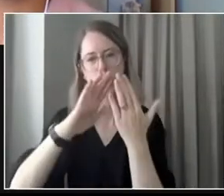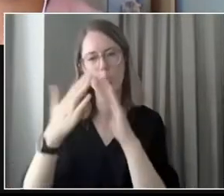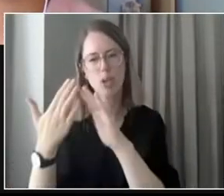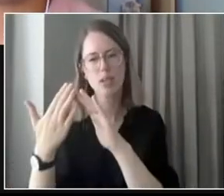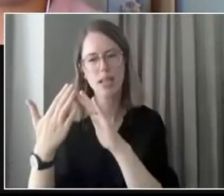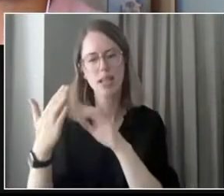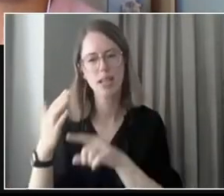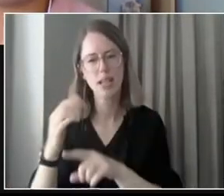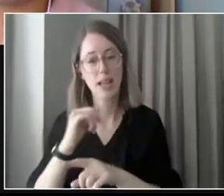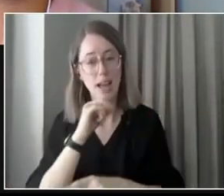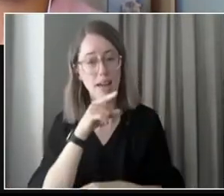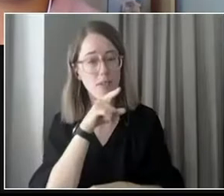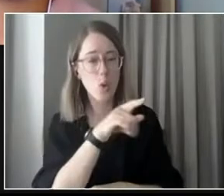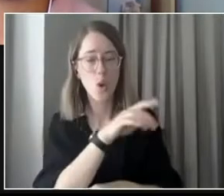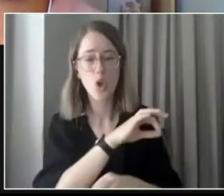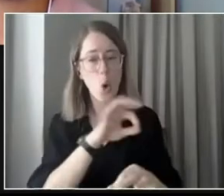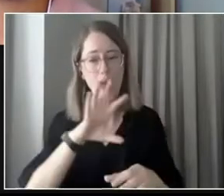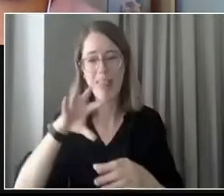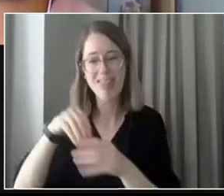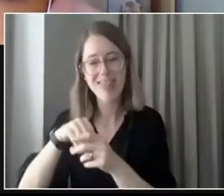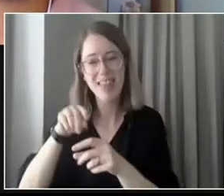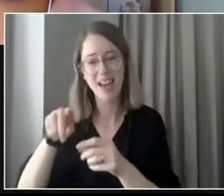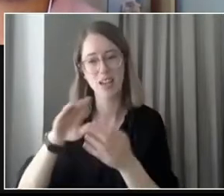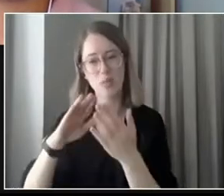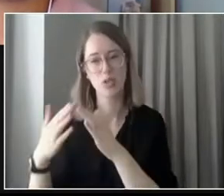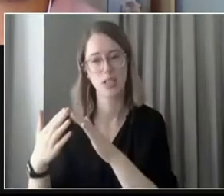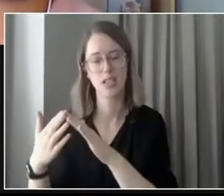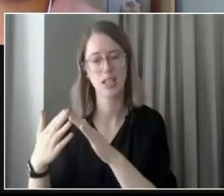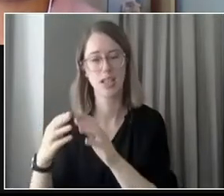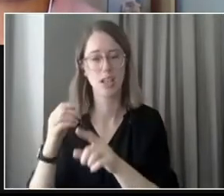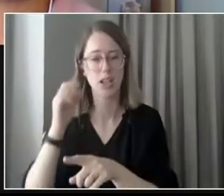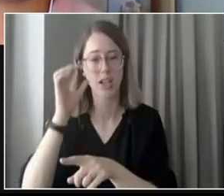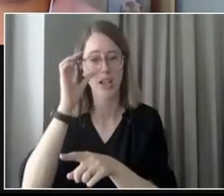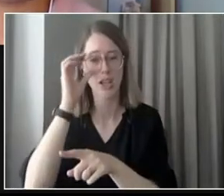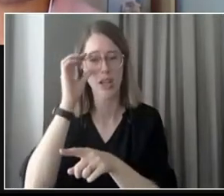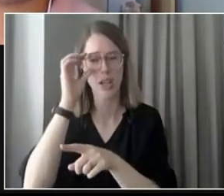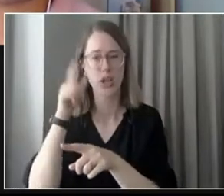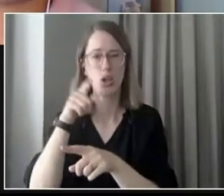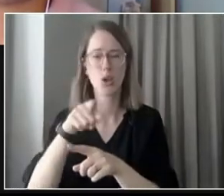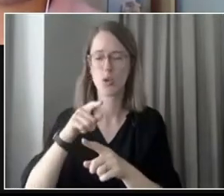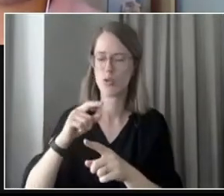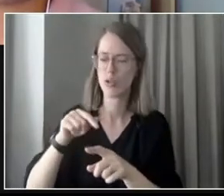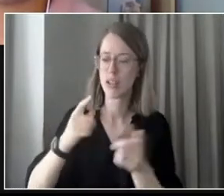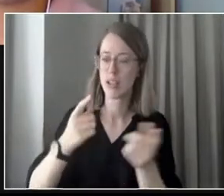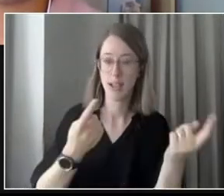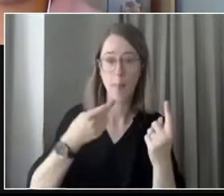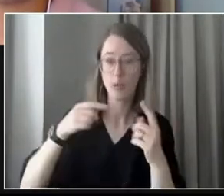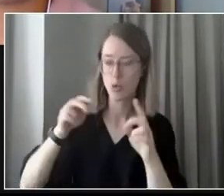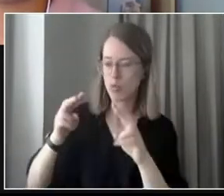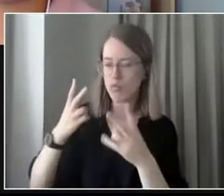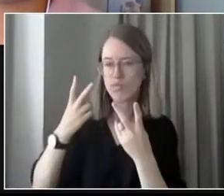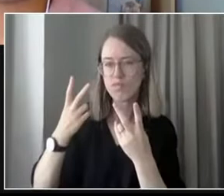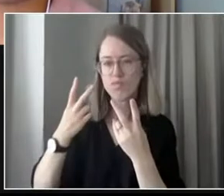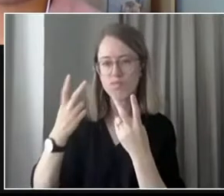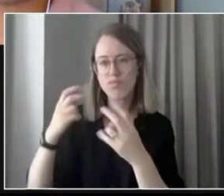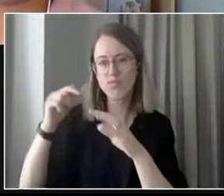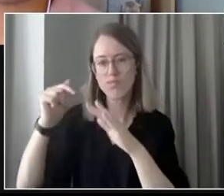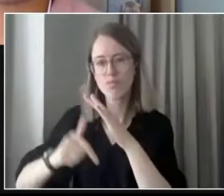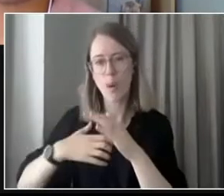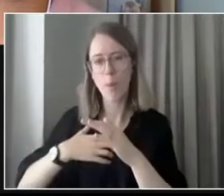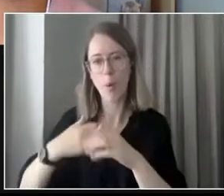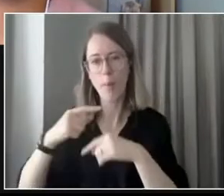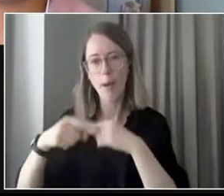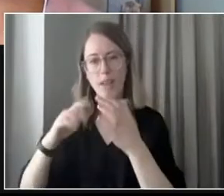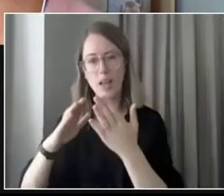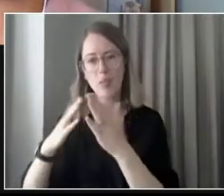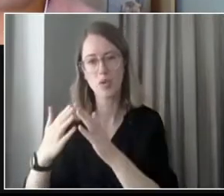if you're not in this community and you're coming to find out about this community, this is a community you want in